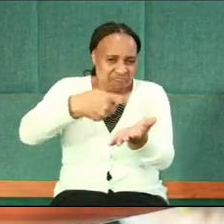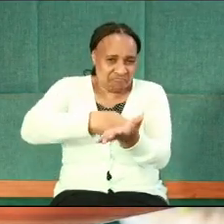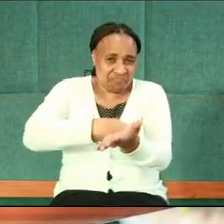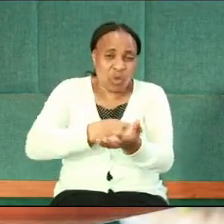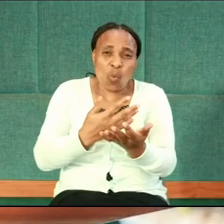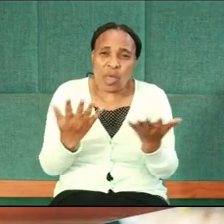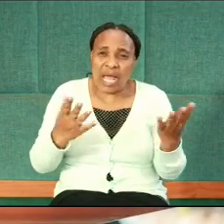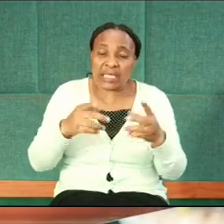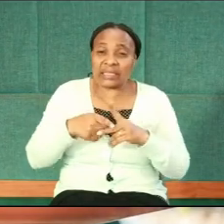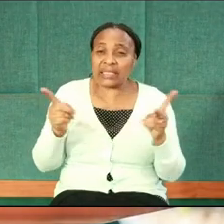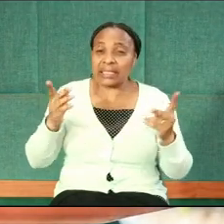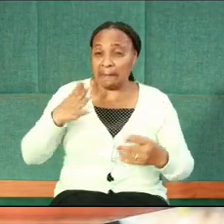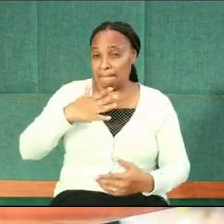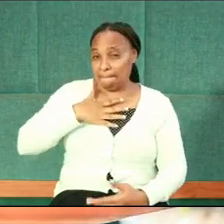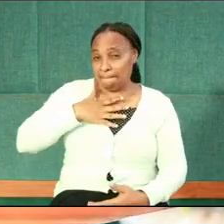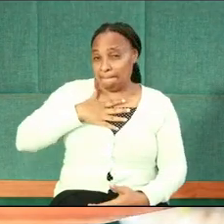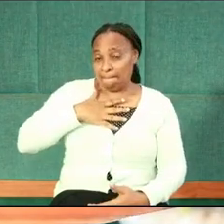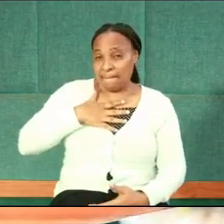I started